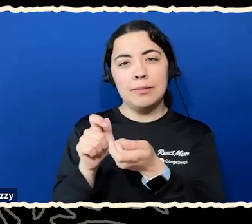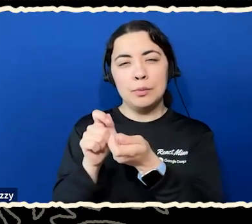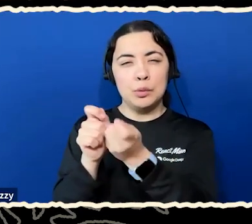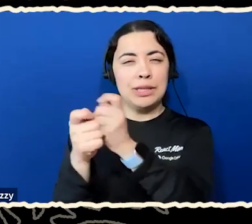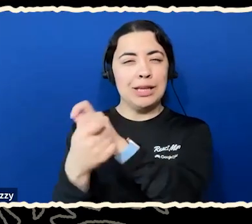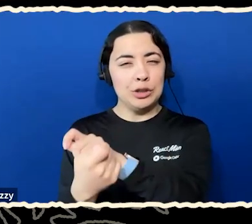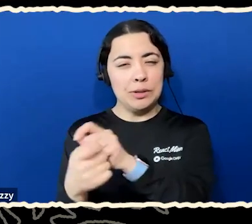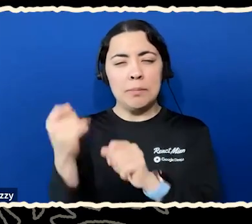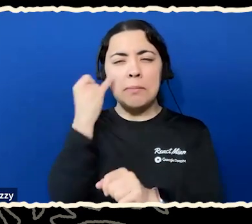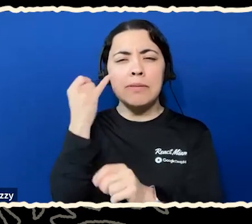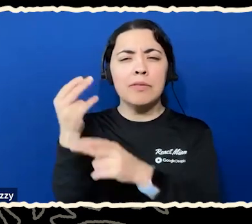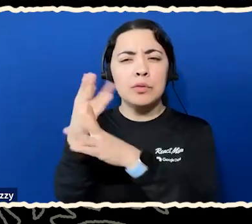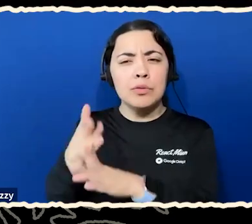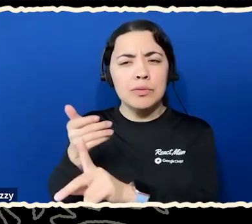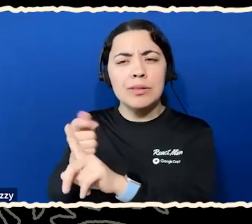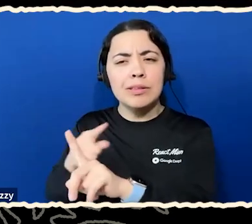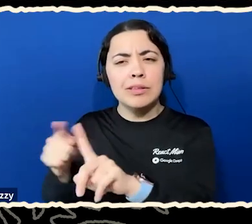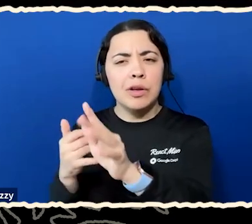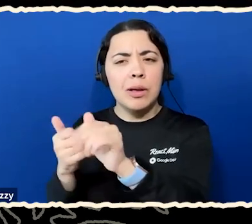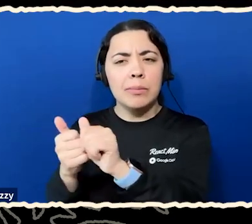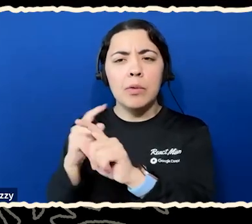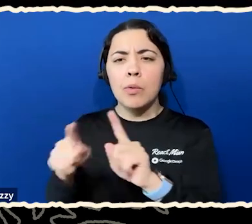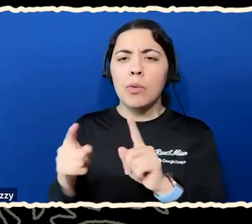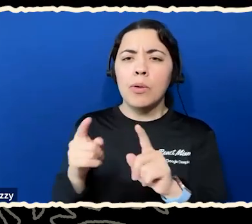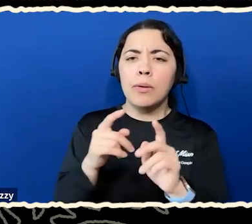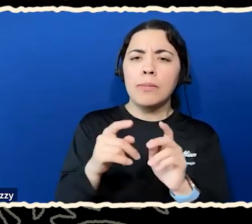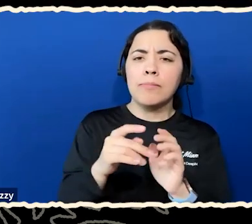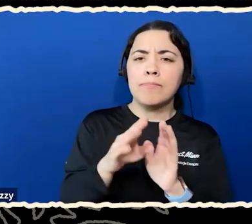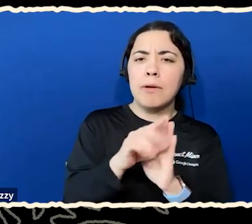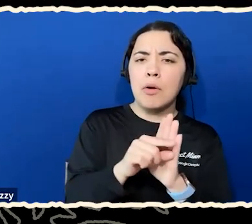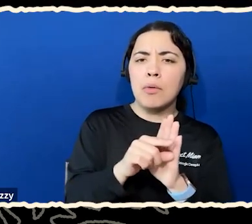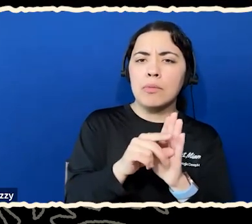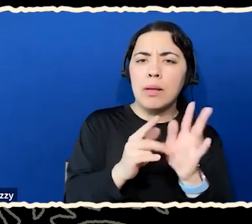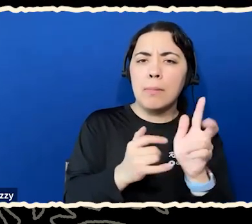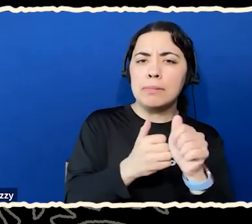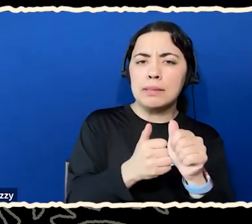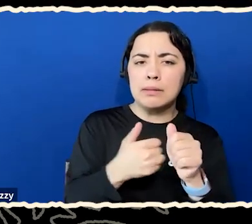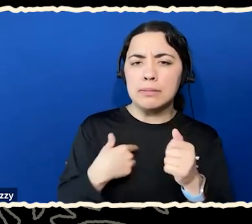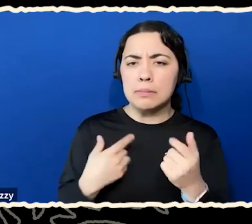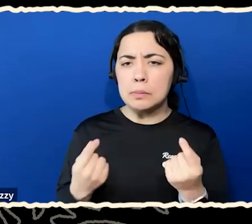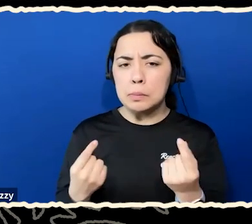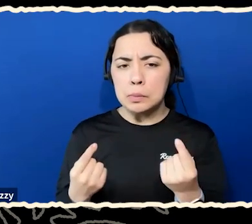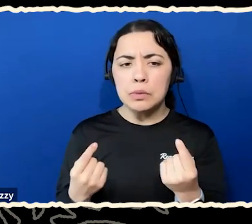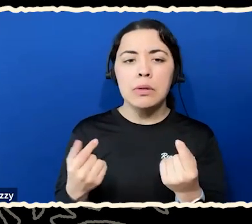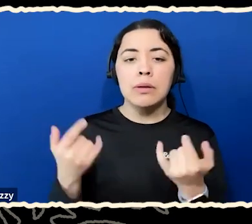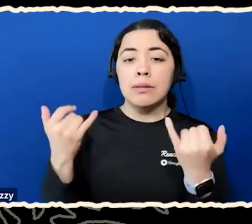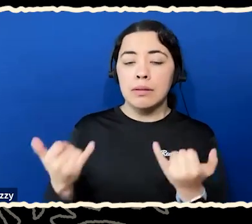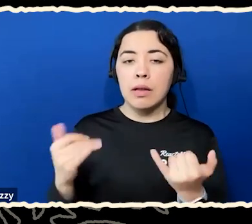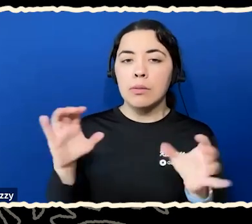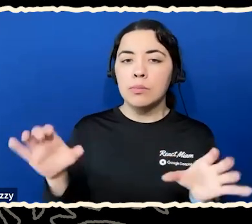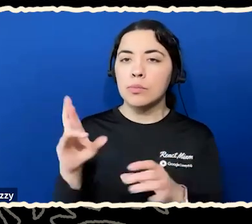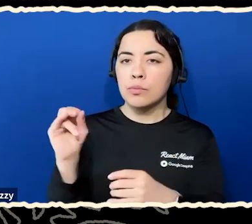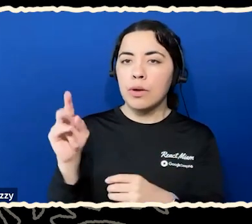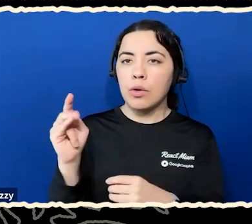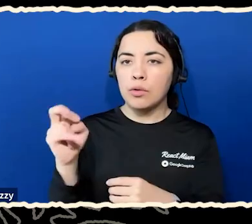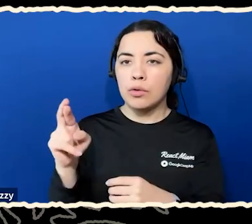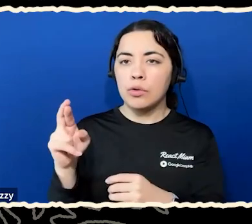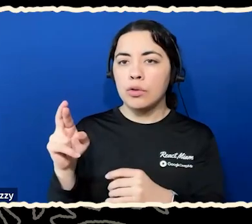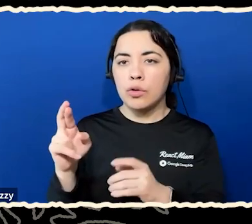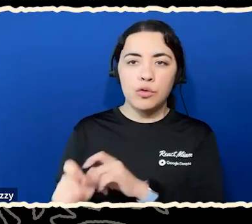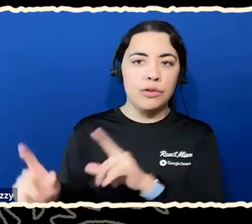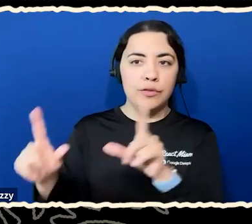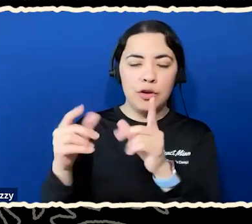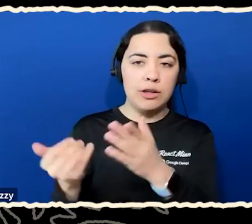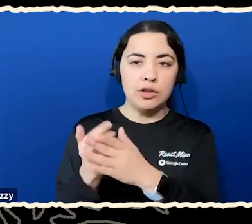different user, or some sort of background update? In this poller, I'm just doing a router refresh on an interval. And since